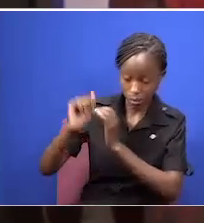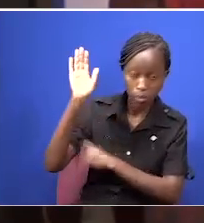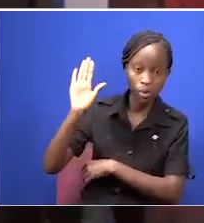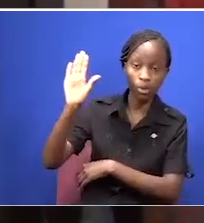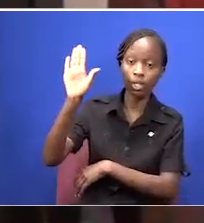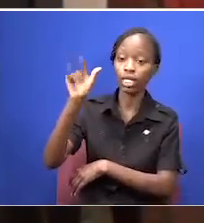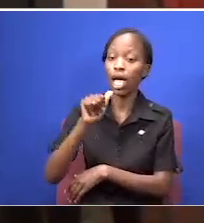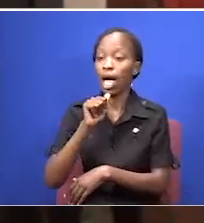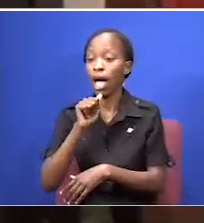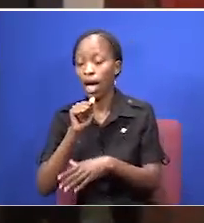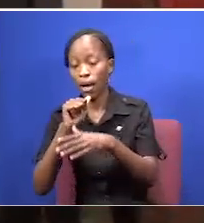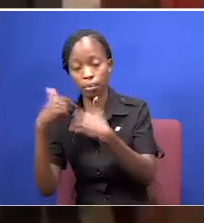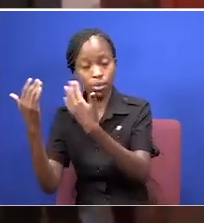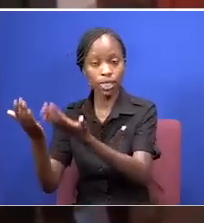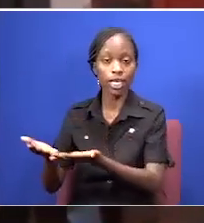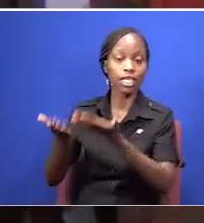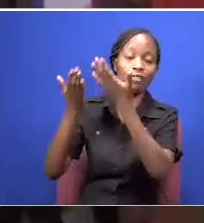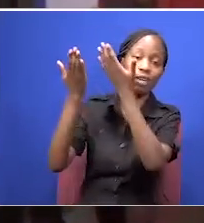i am your sacrificer